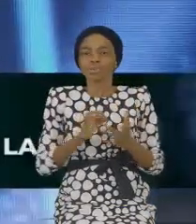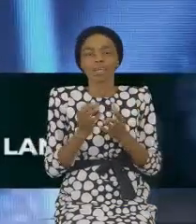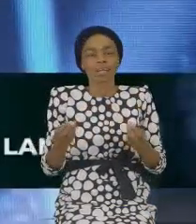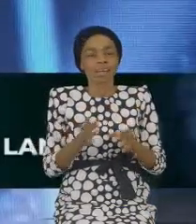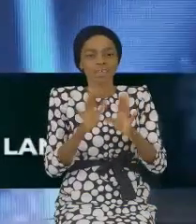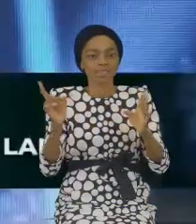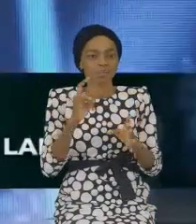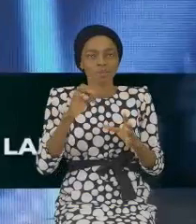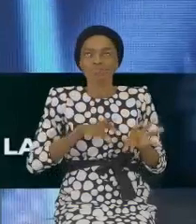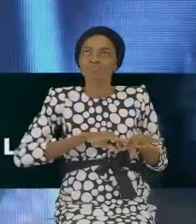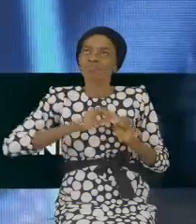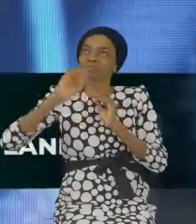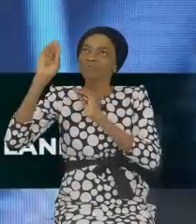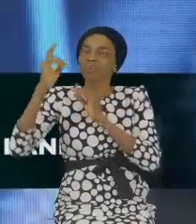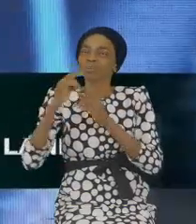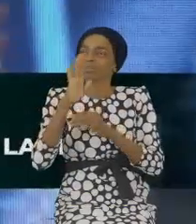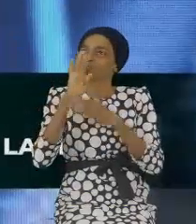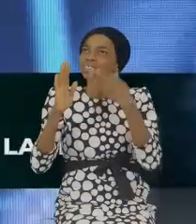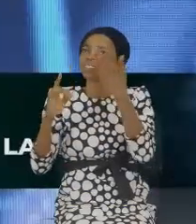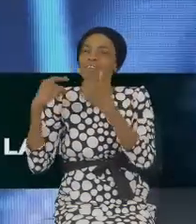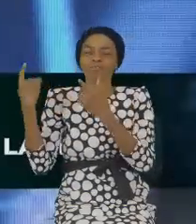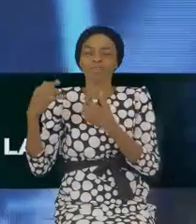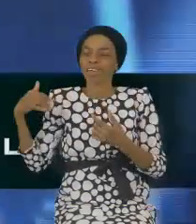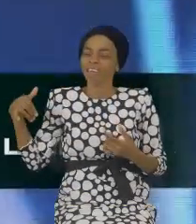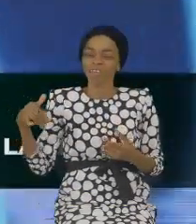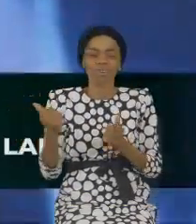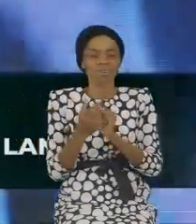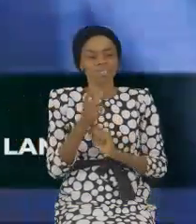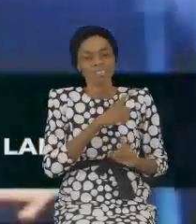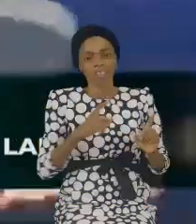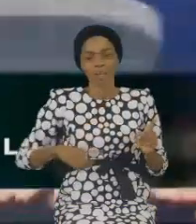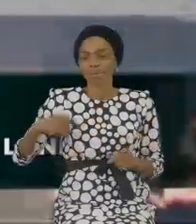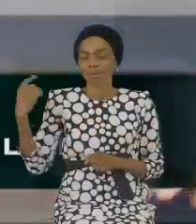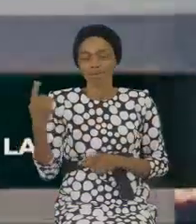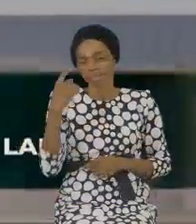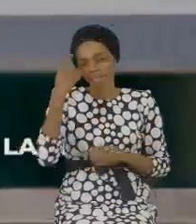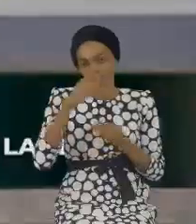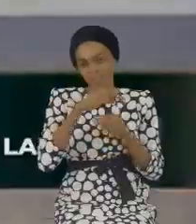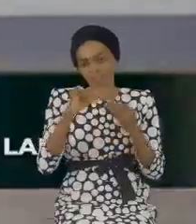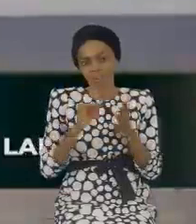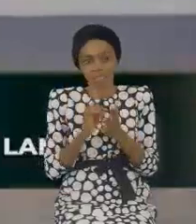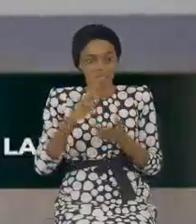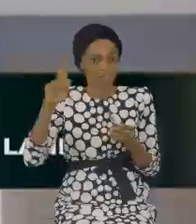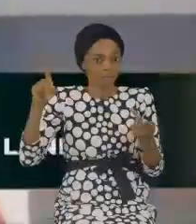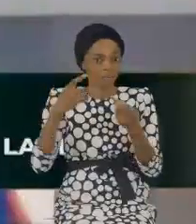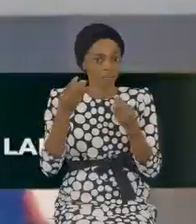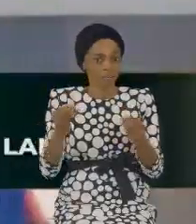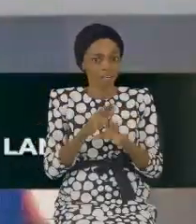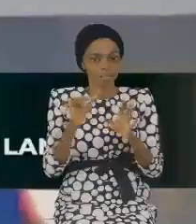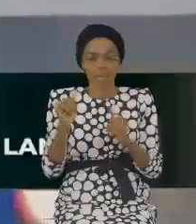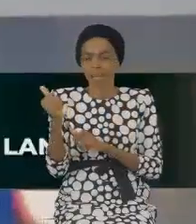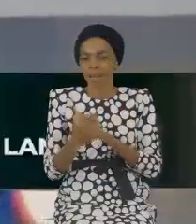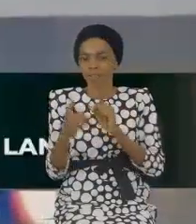are raptured we'll be there, we'll be forever there with the Lord. Always think about the perfect land, that everything you